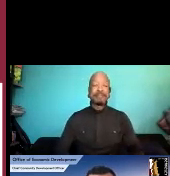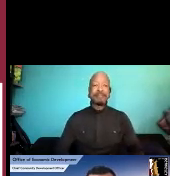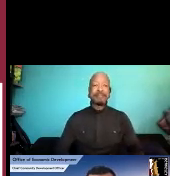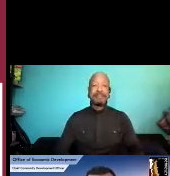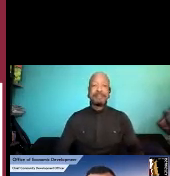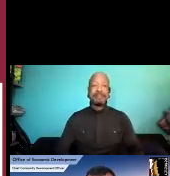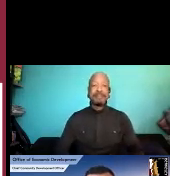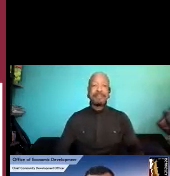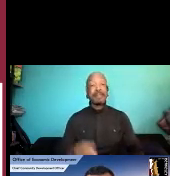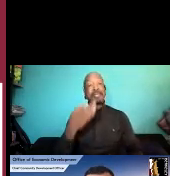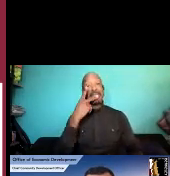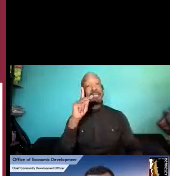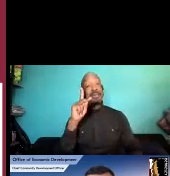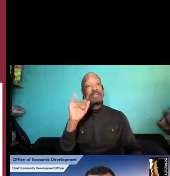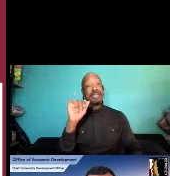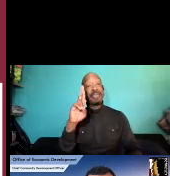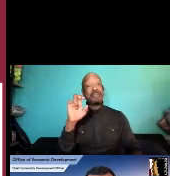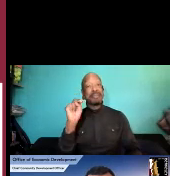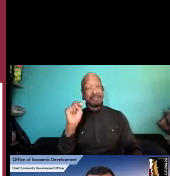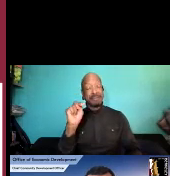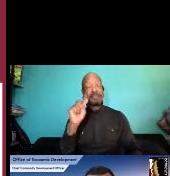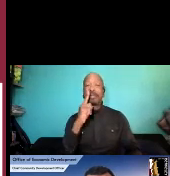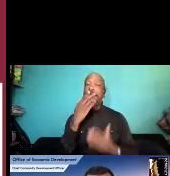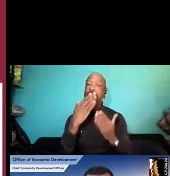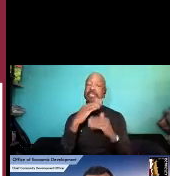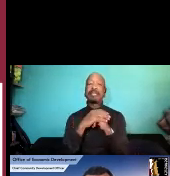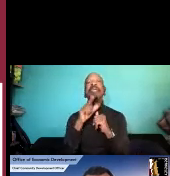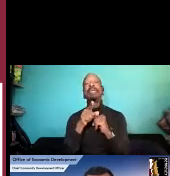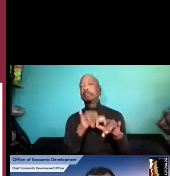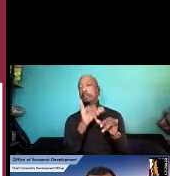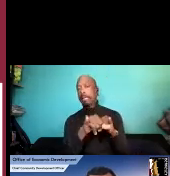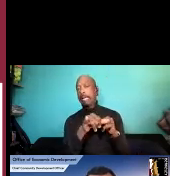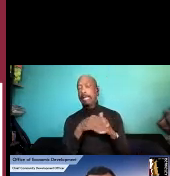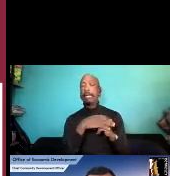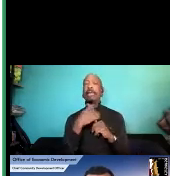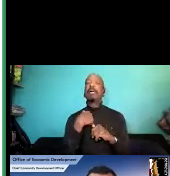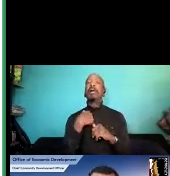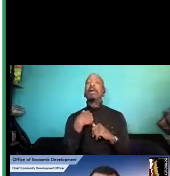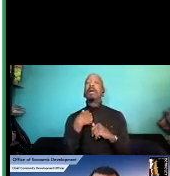Awesome. Thank you, Kieron. Really appreciate it. Kieron's going to stick around. I'm just going to share